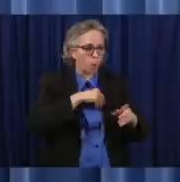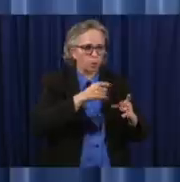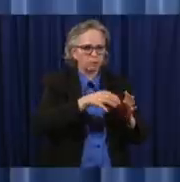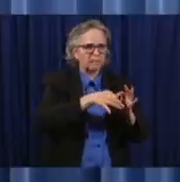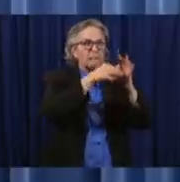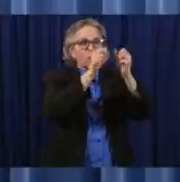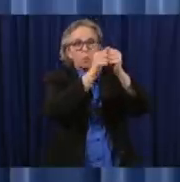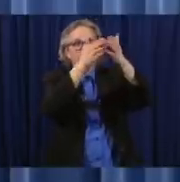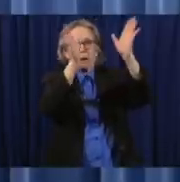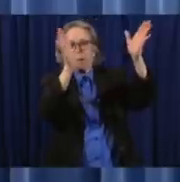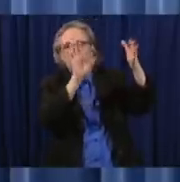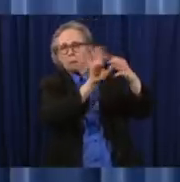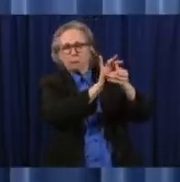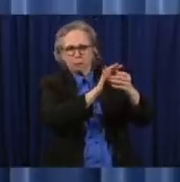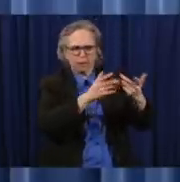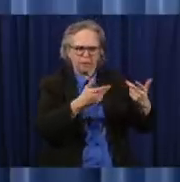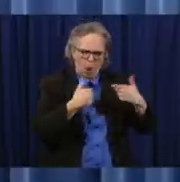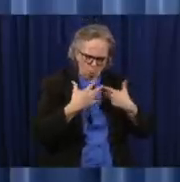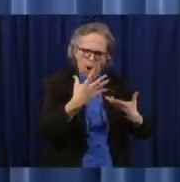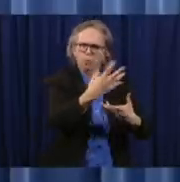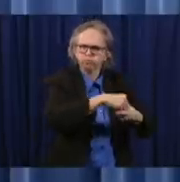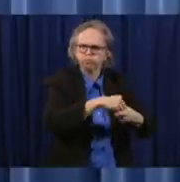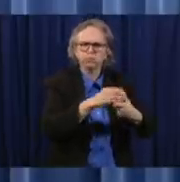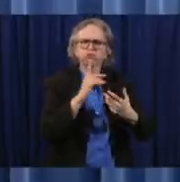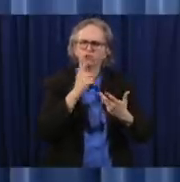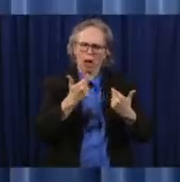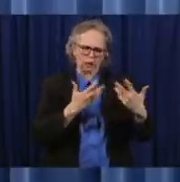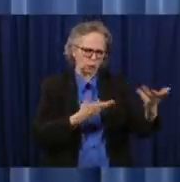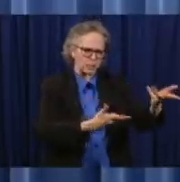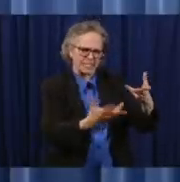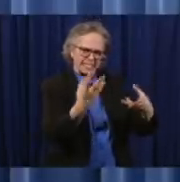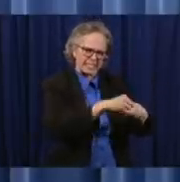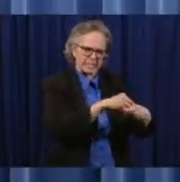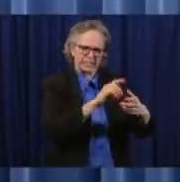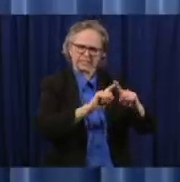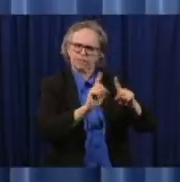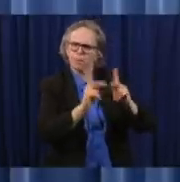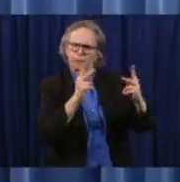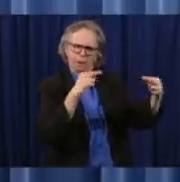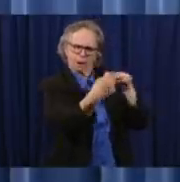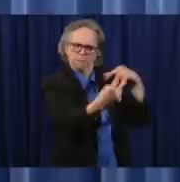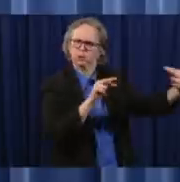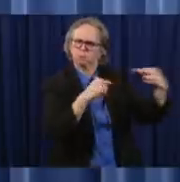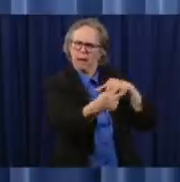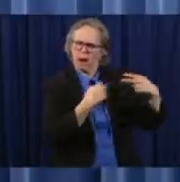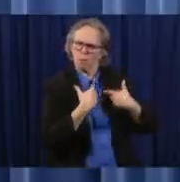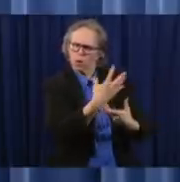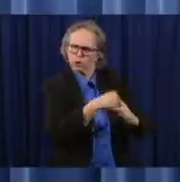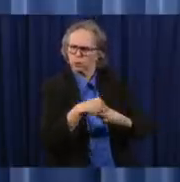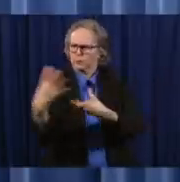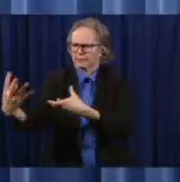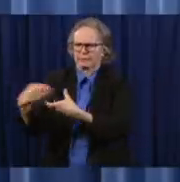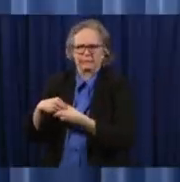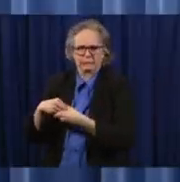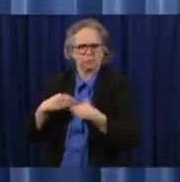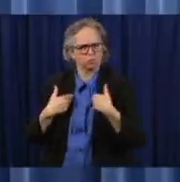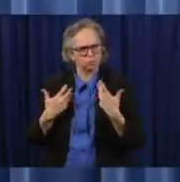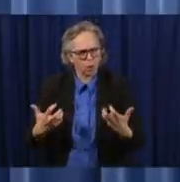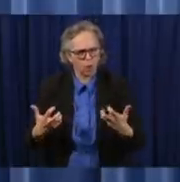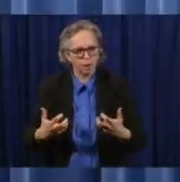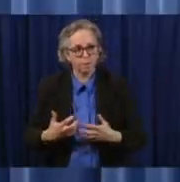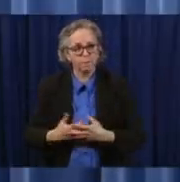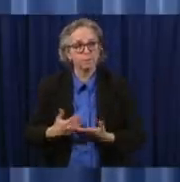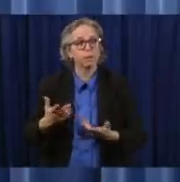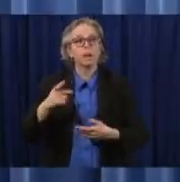as the other people who are involved in the chains. So the legislative leaders and